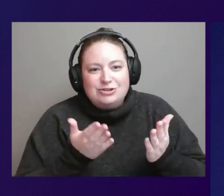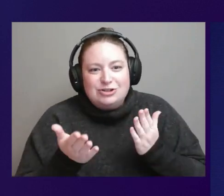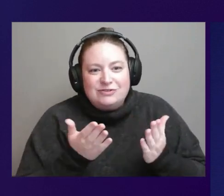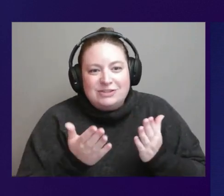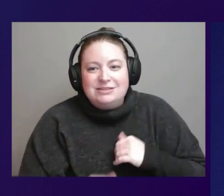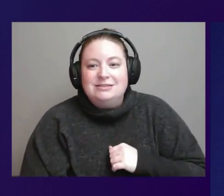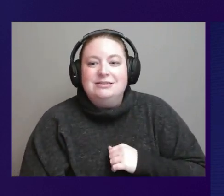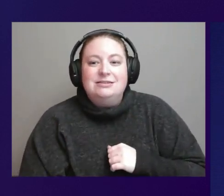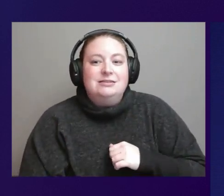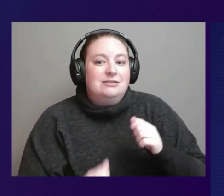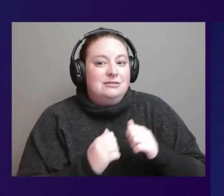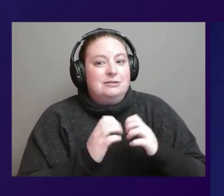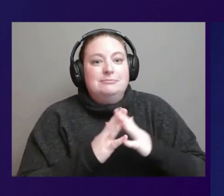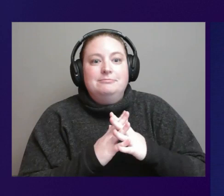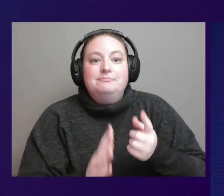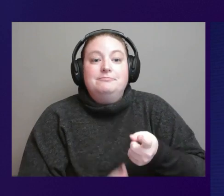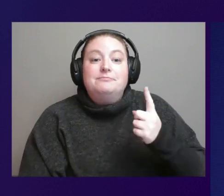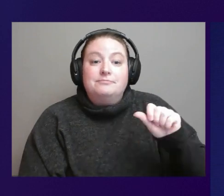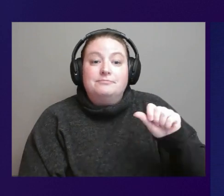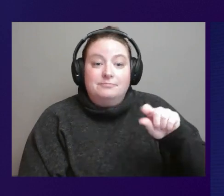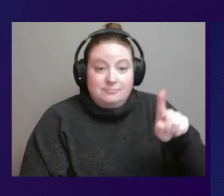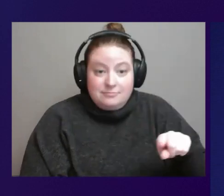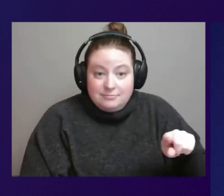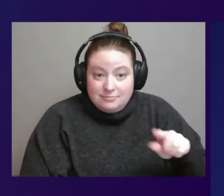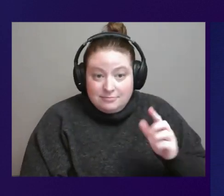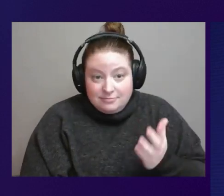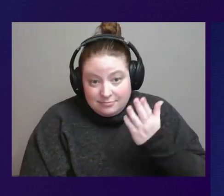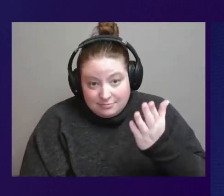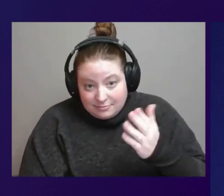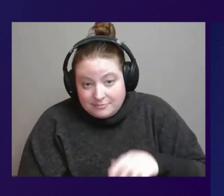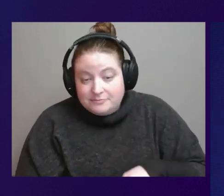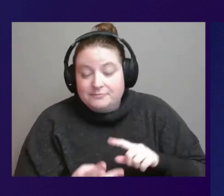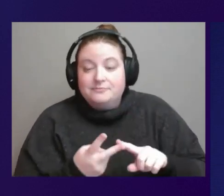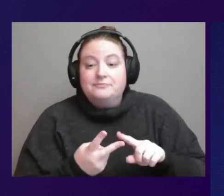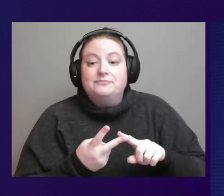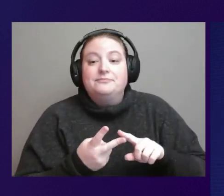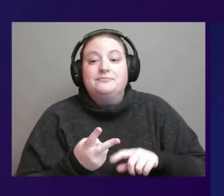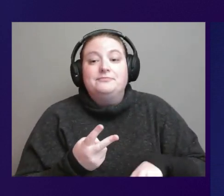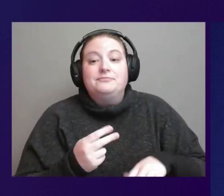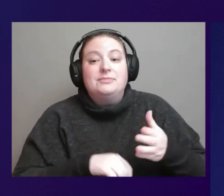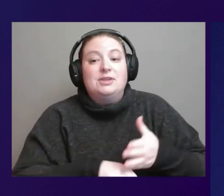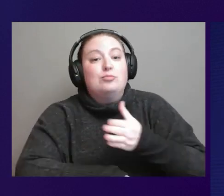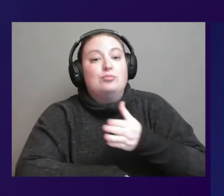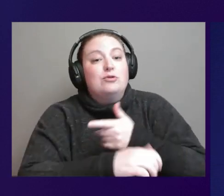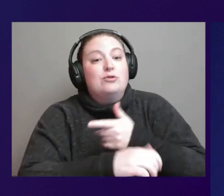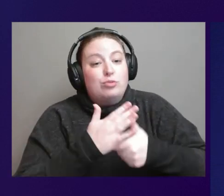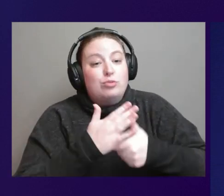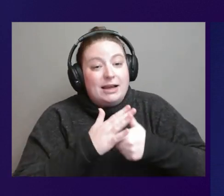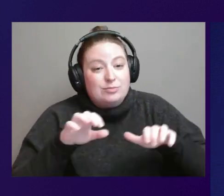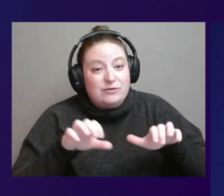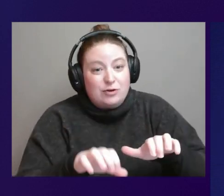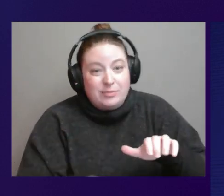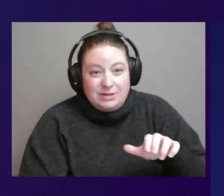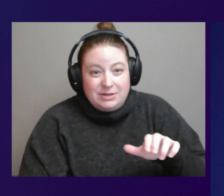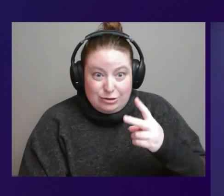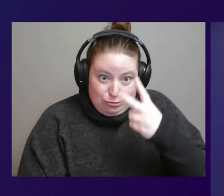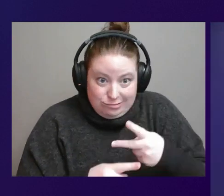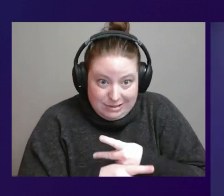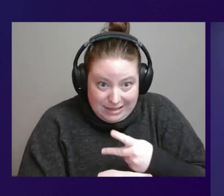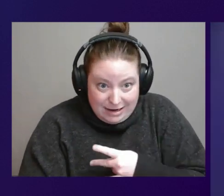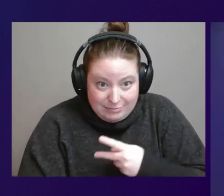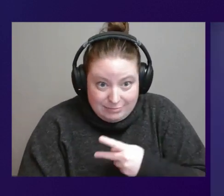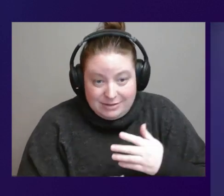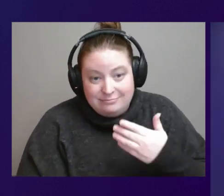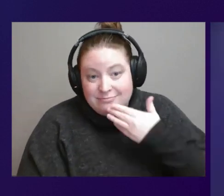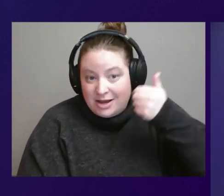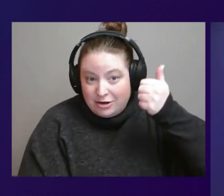a single easy offering. We doubled improved the price performance by 2x for customers. I've done a number of integrations that